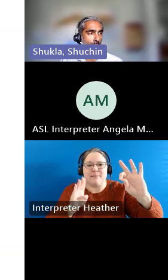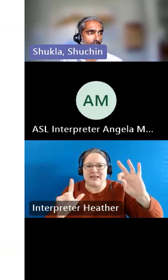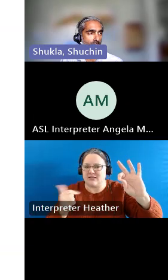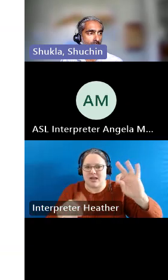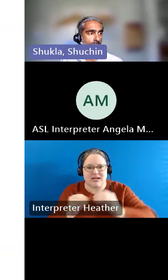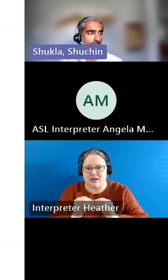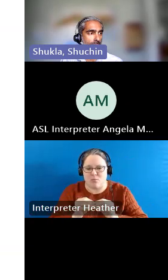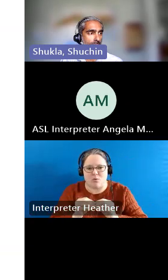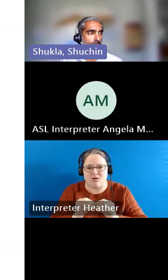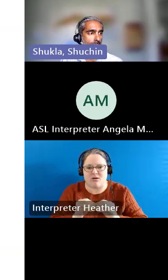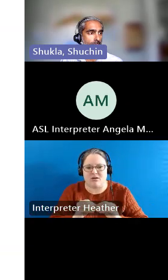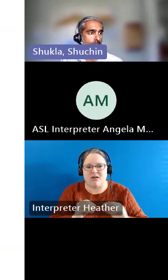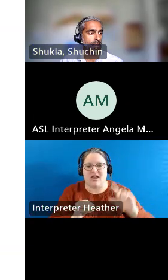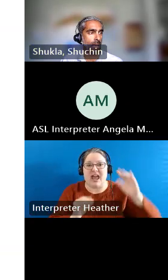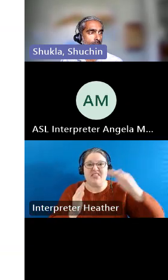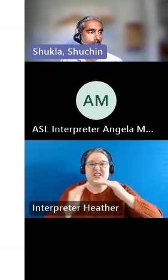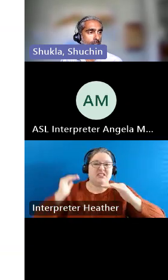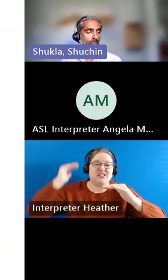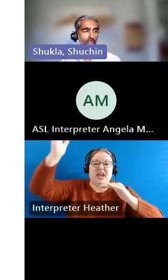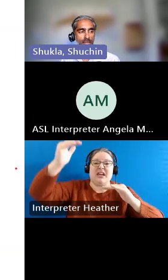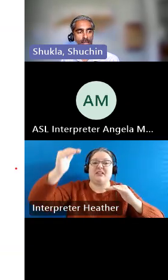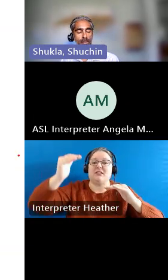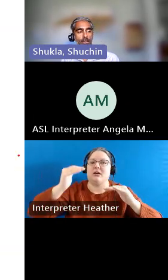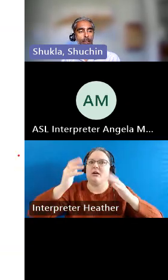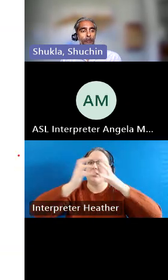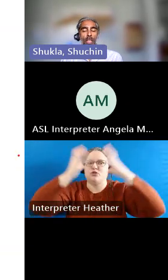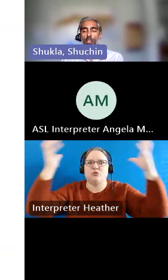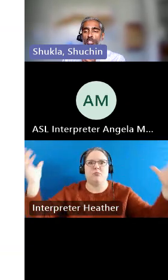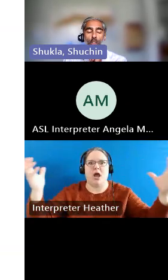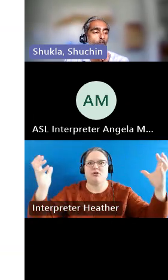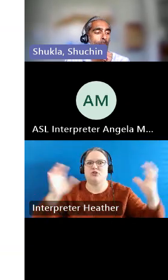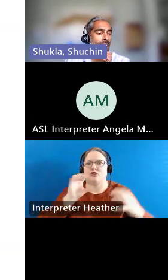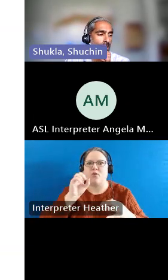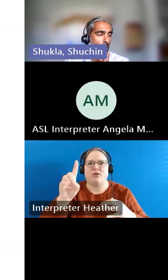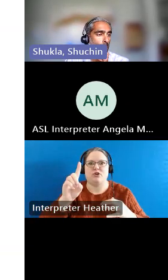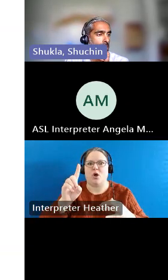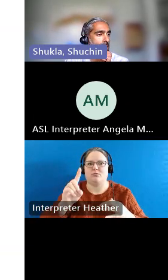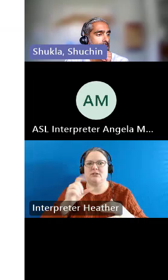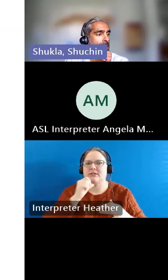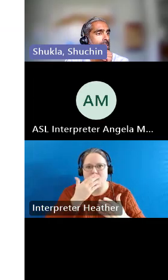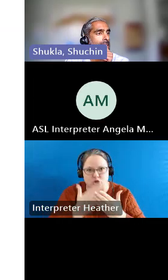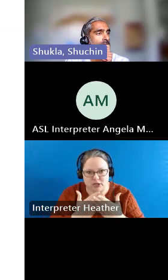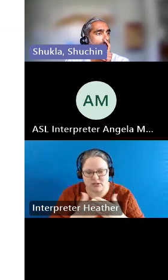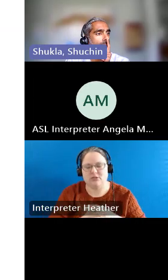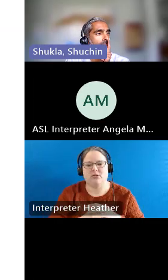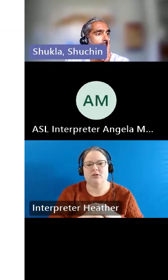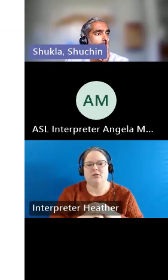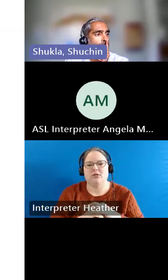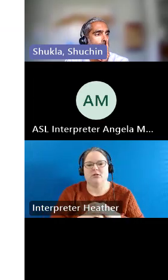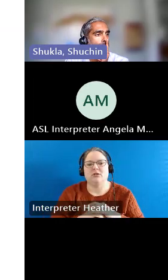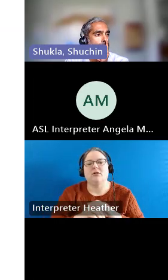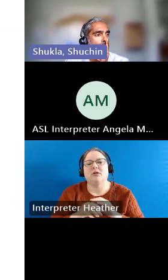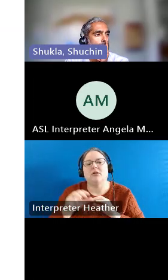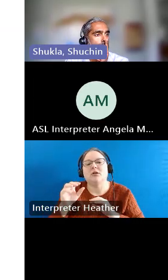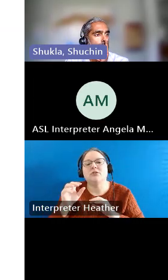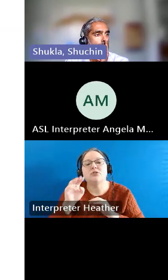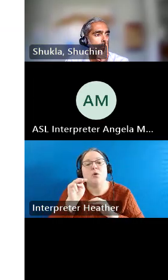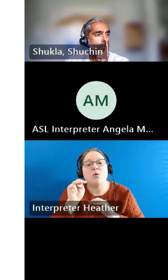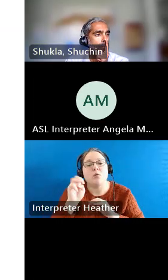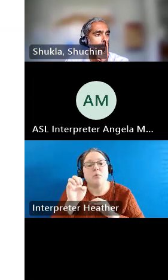I took too much face, which is not a good face. So the way methadone works is it is a straight